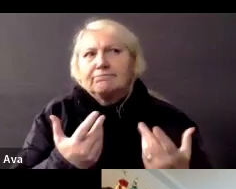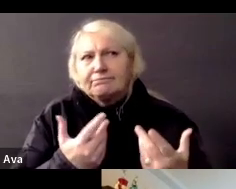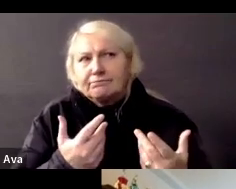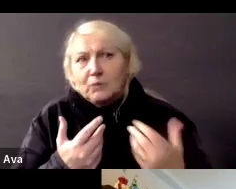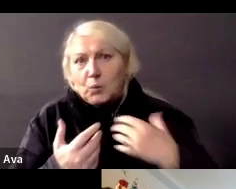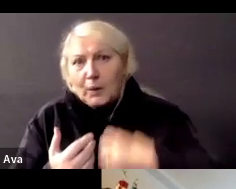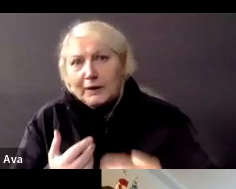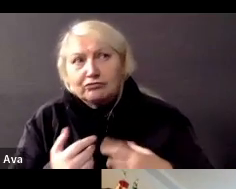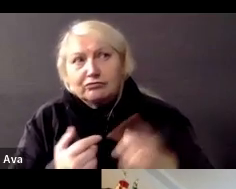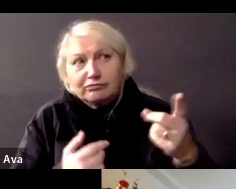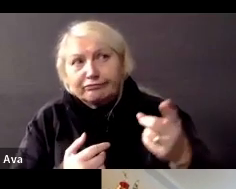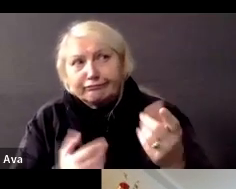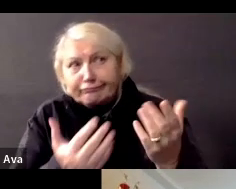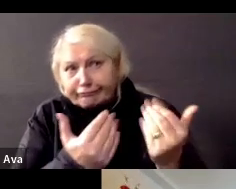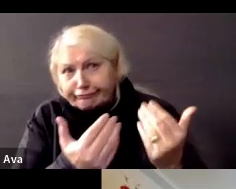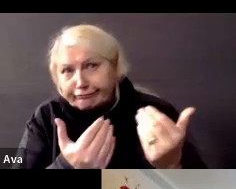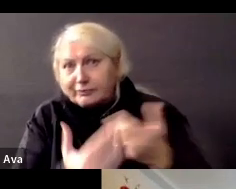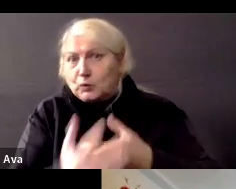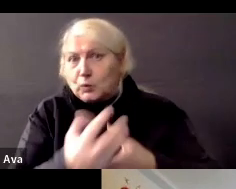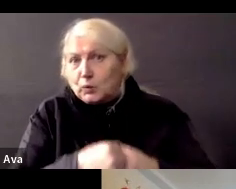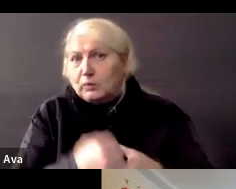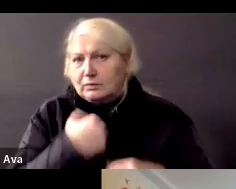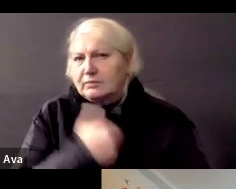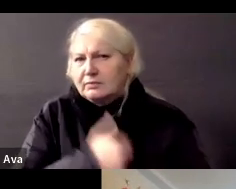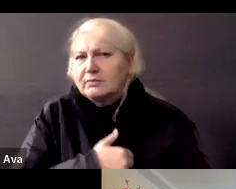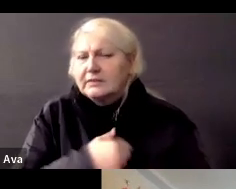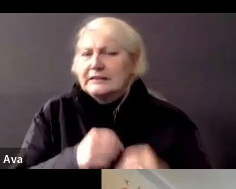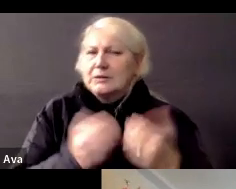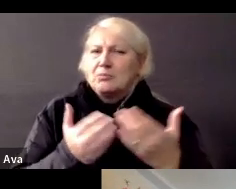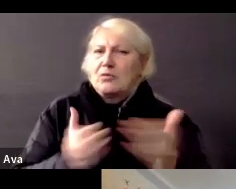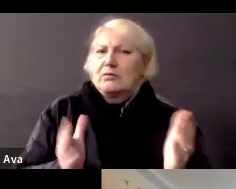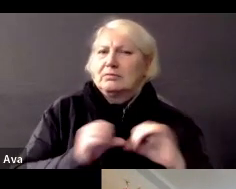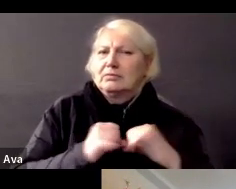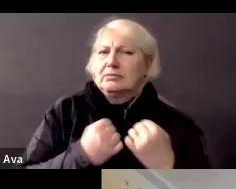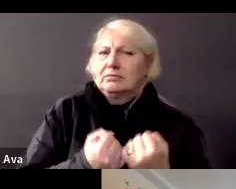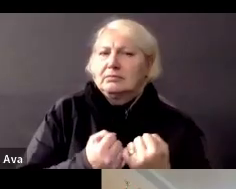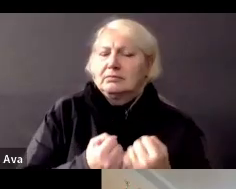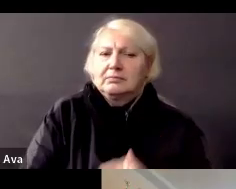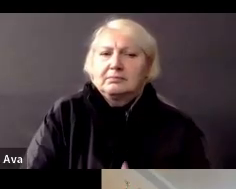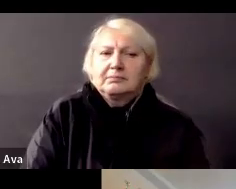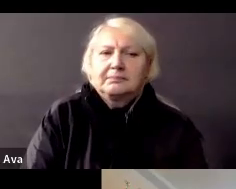included in the broader society. And